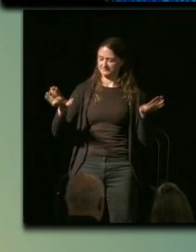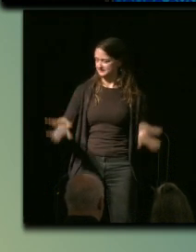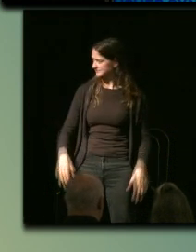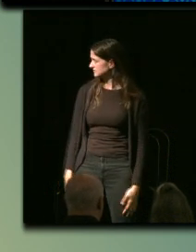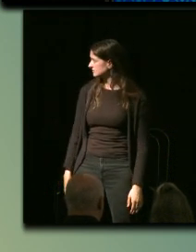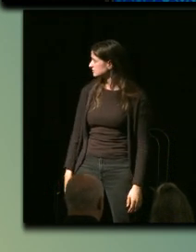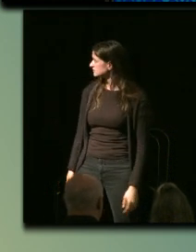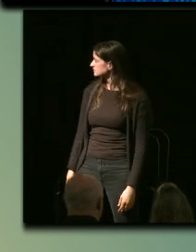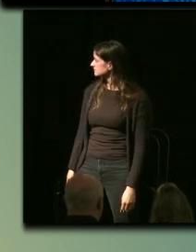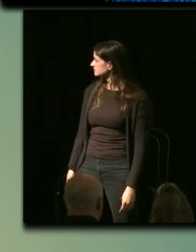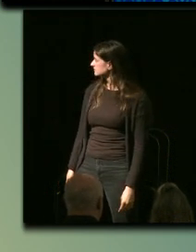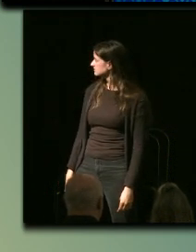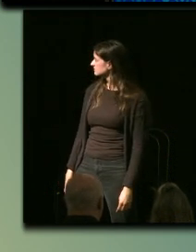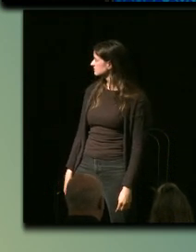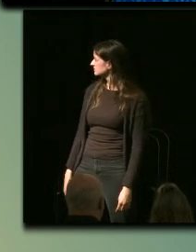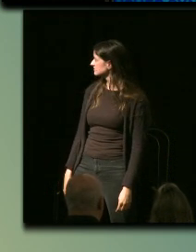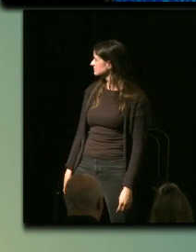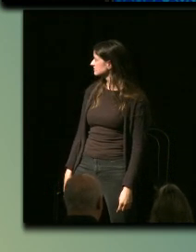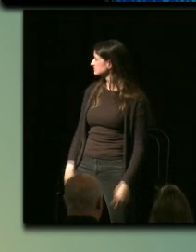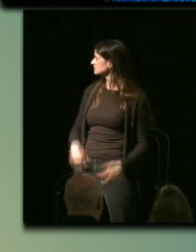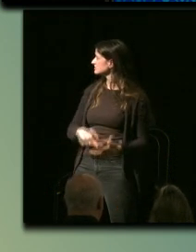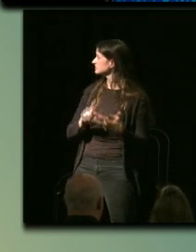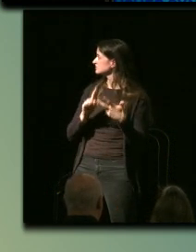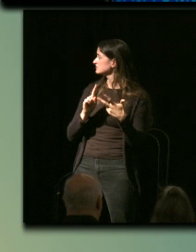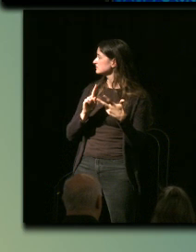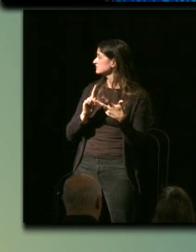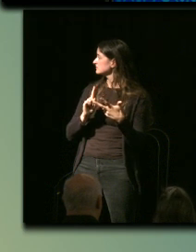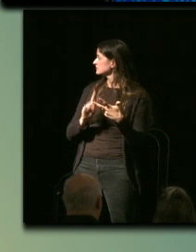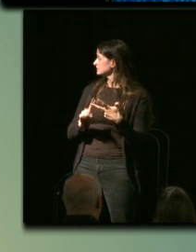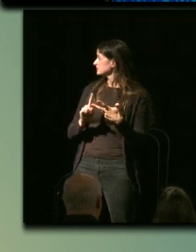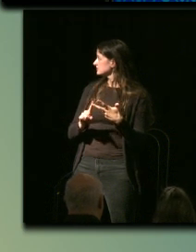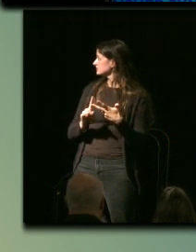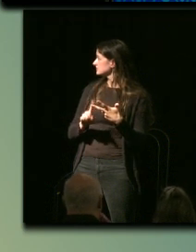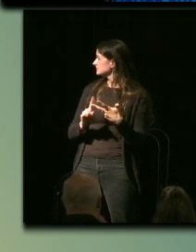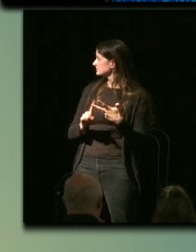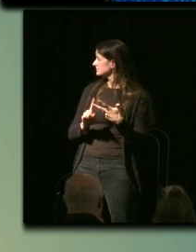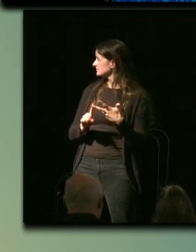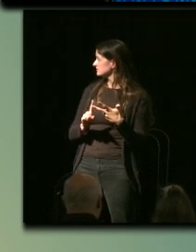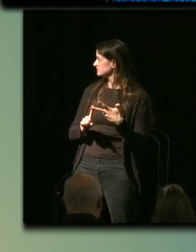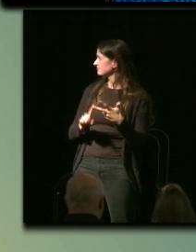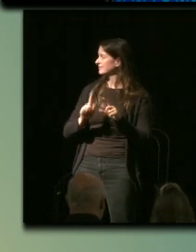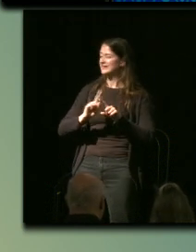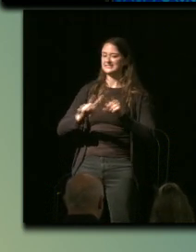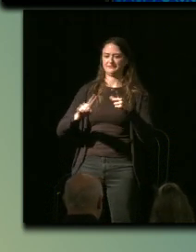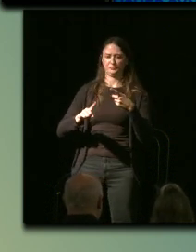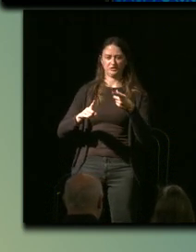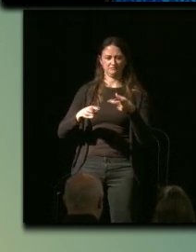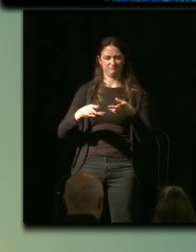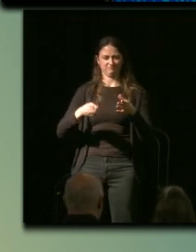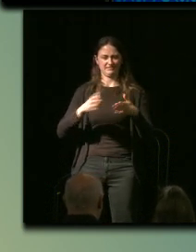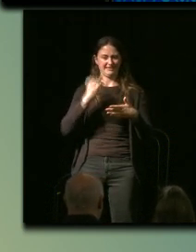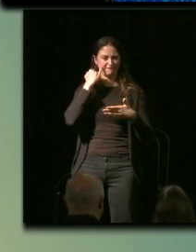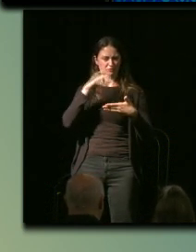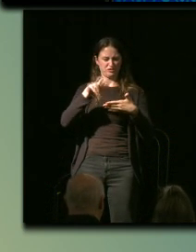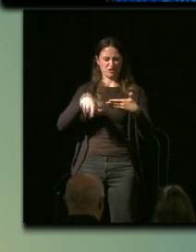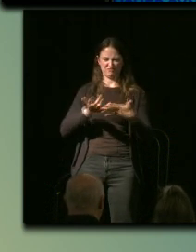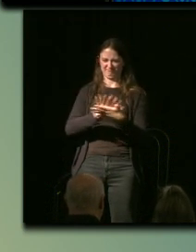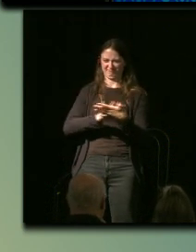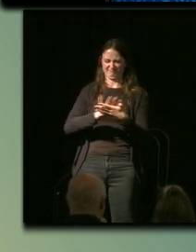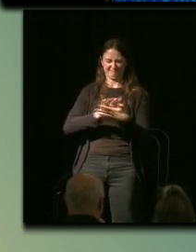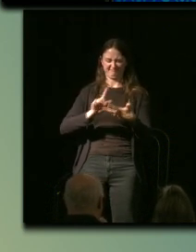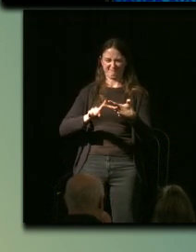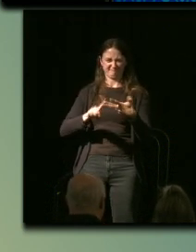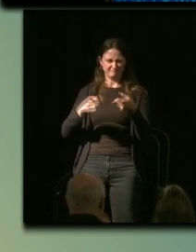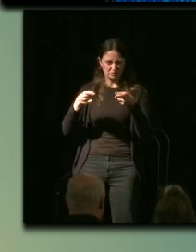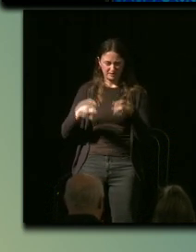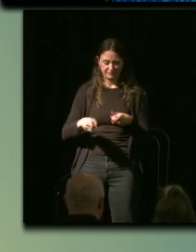with disease is unclear. Maybe you're saying the car ran away. We're not sure if that's what you're trying to say or not. You